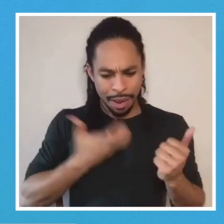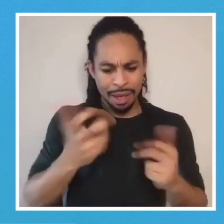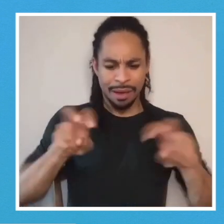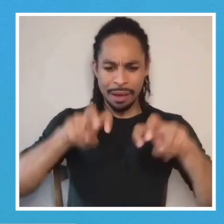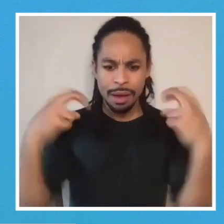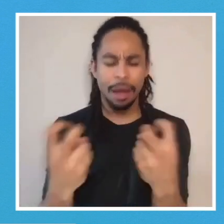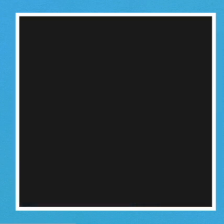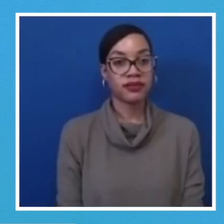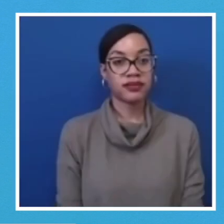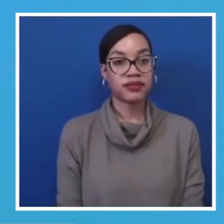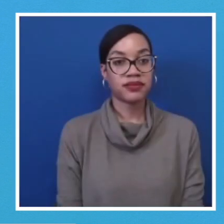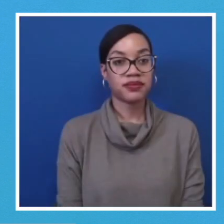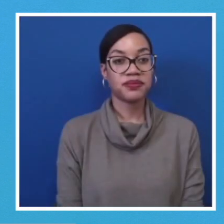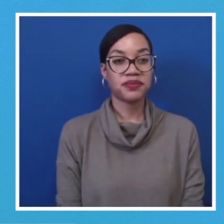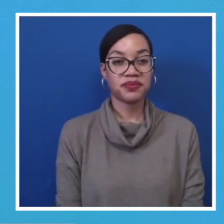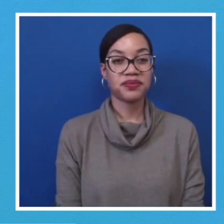instruction.